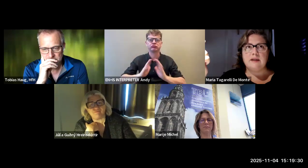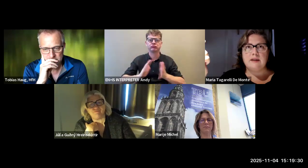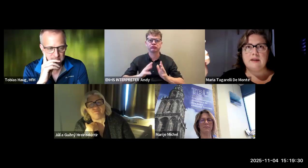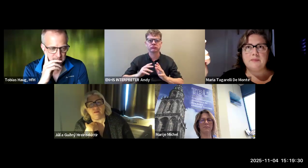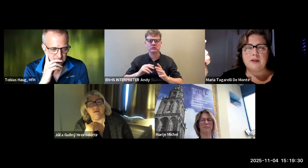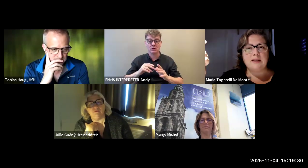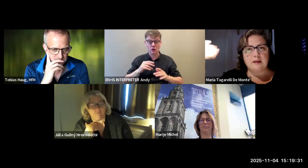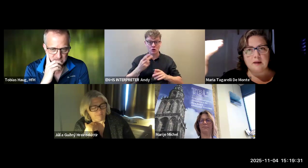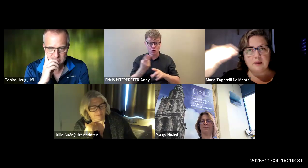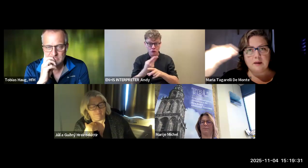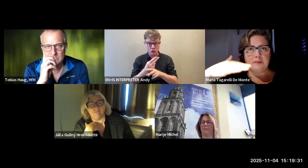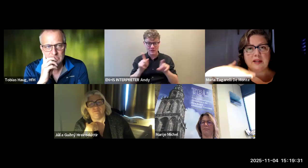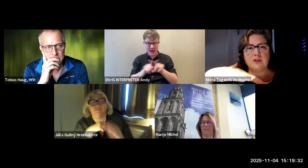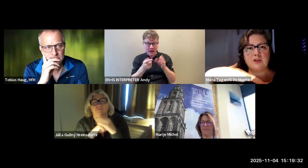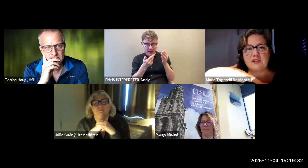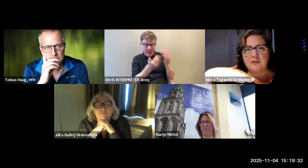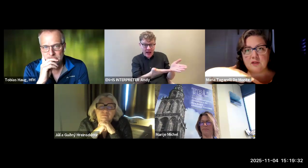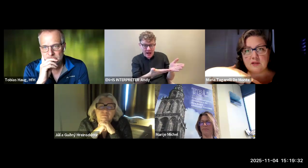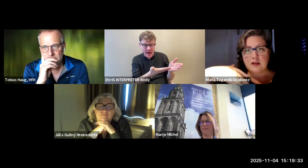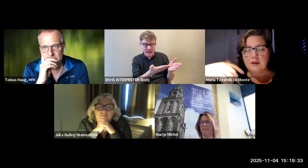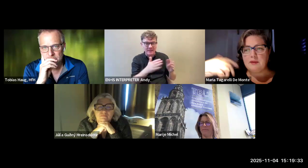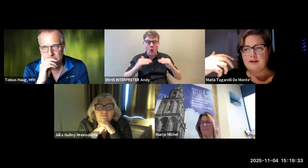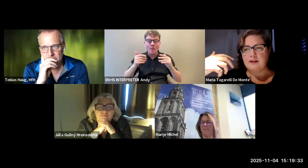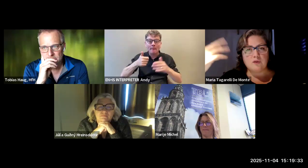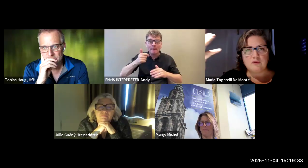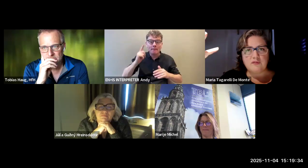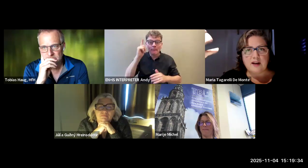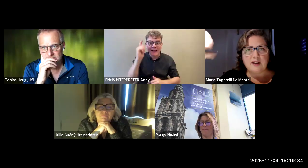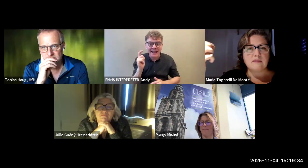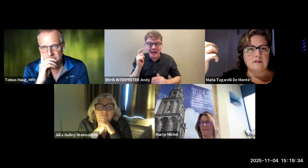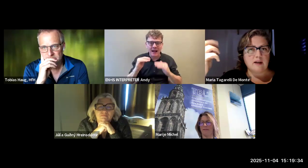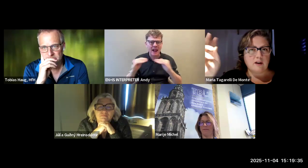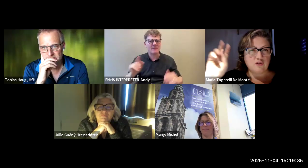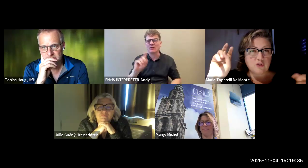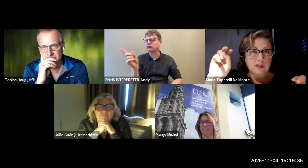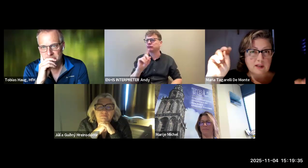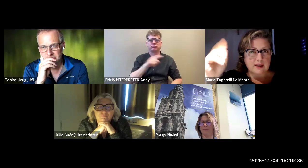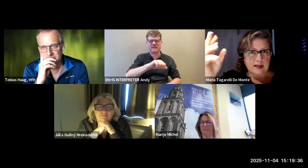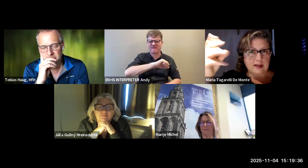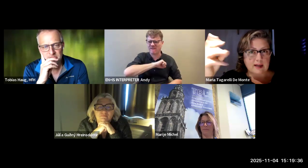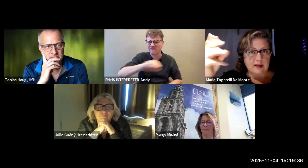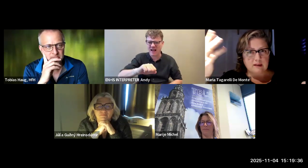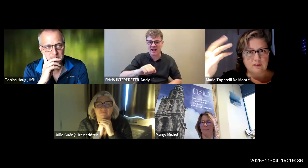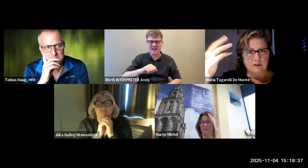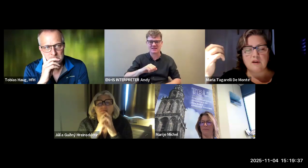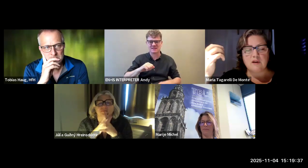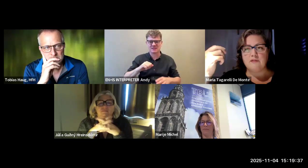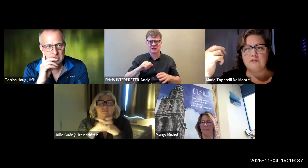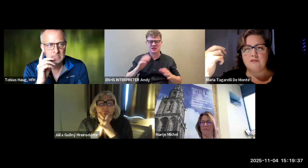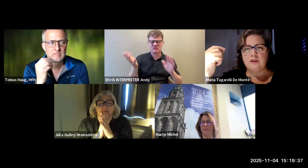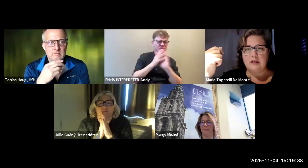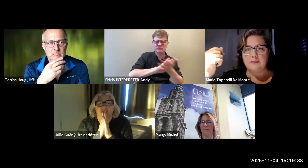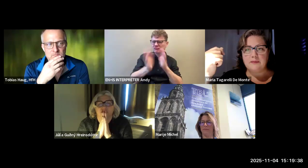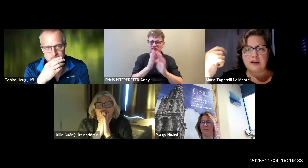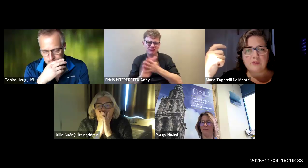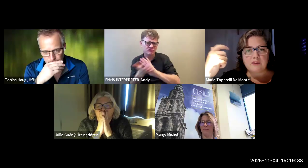are in the beginners levels, because they are too fast, they are dirty, again, in terms